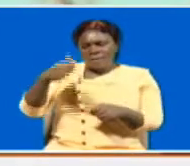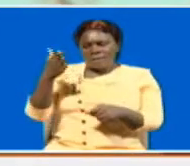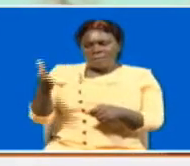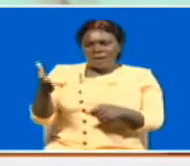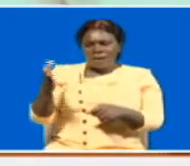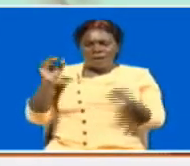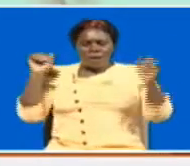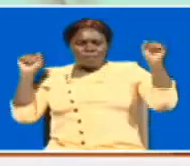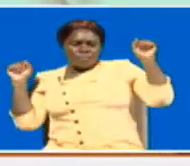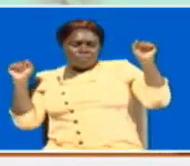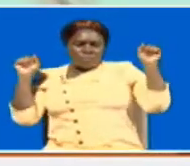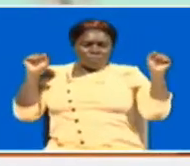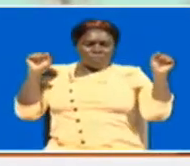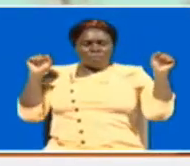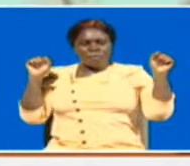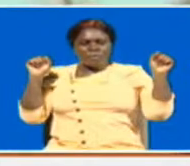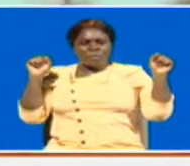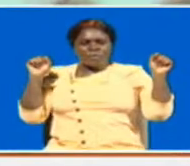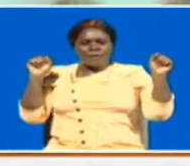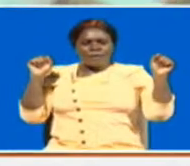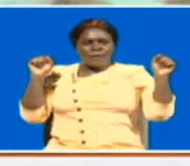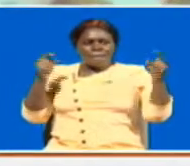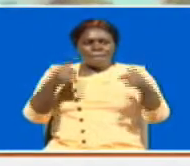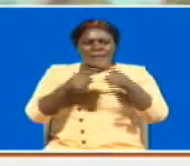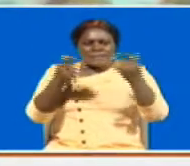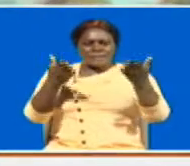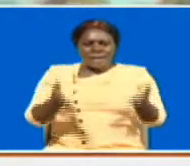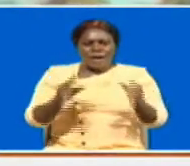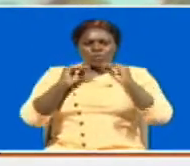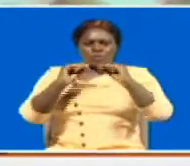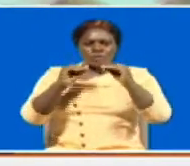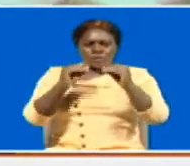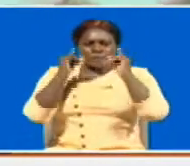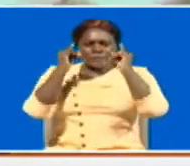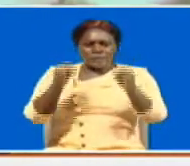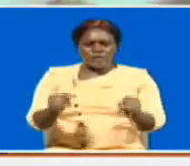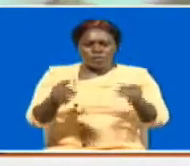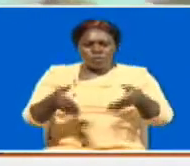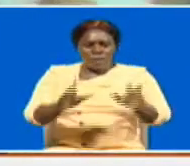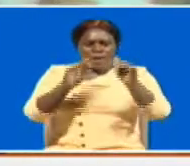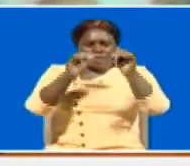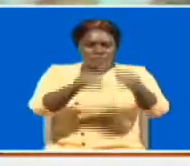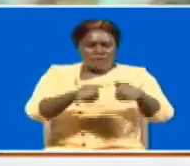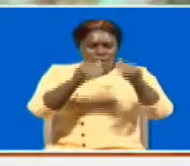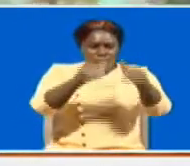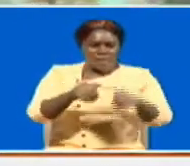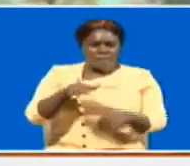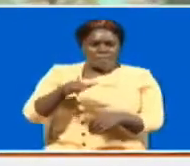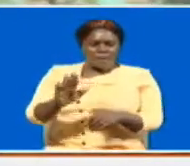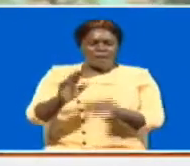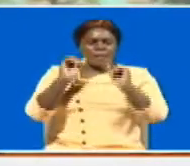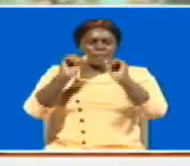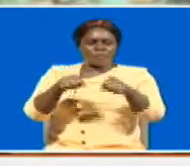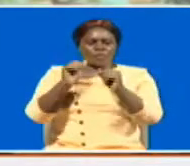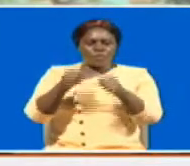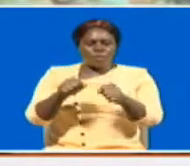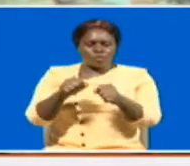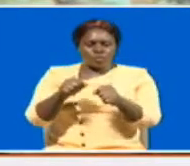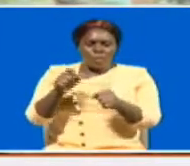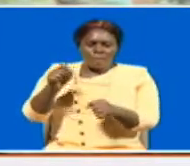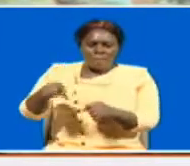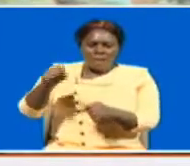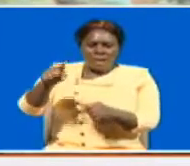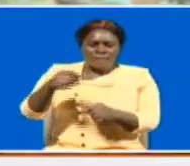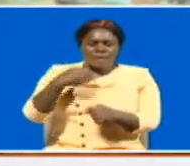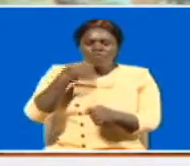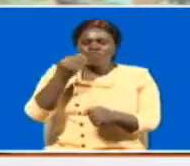ni wanafuga mifugo. Lakini tunawafunza njia mpya ya kulima ambapo wataweza